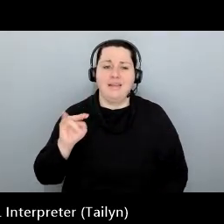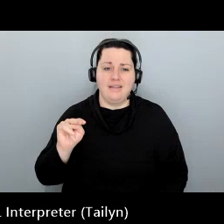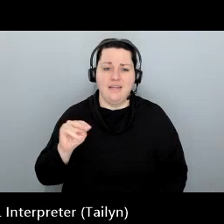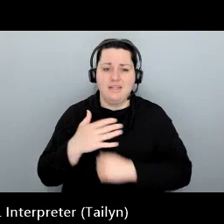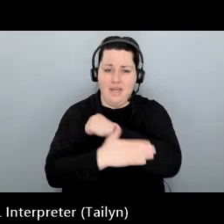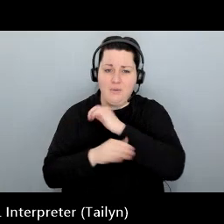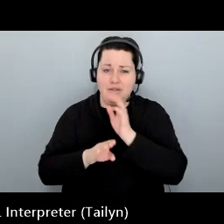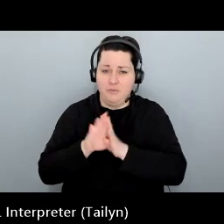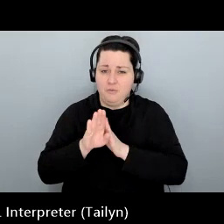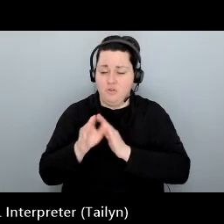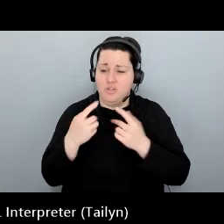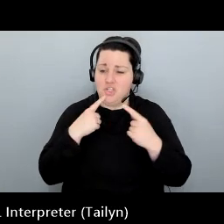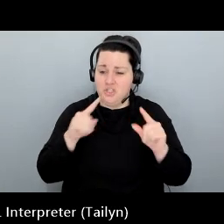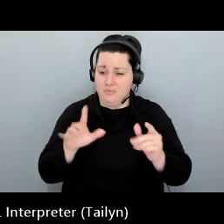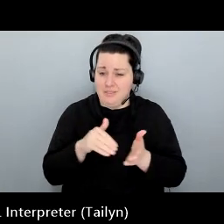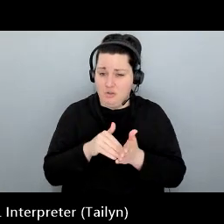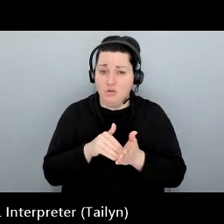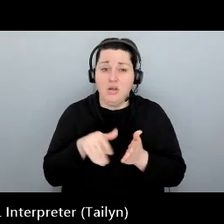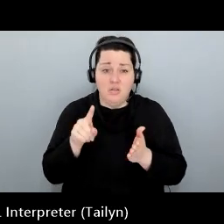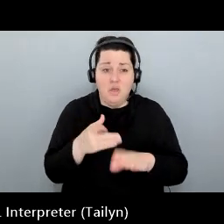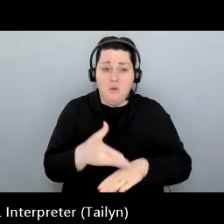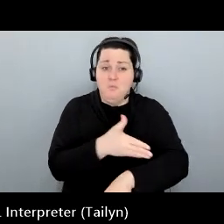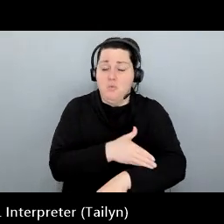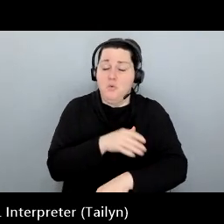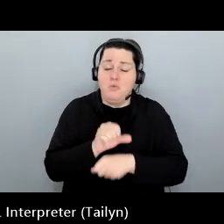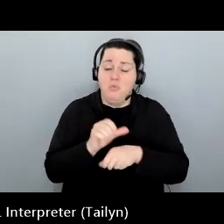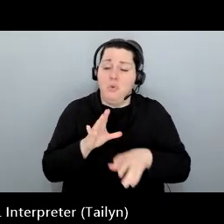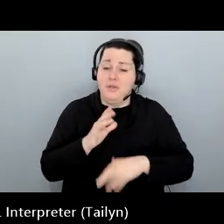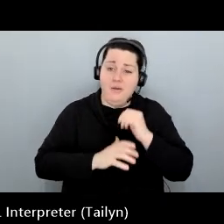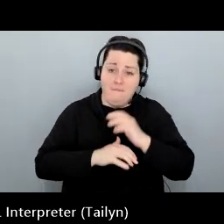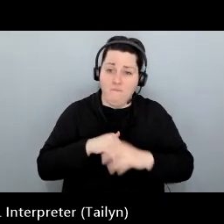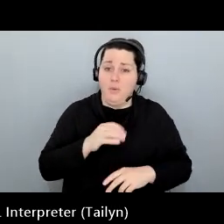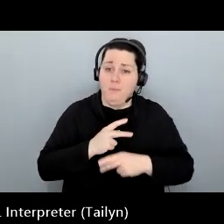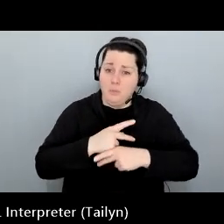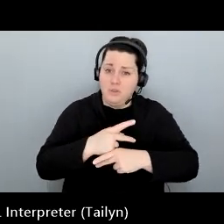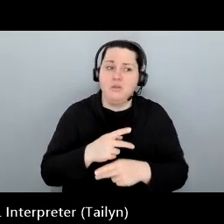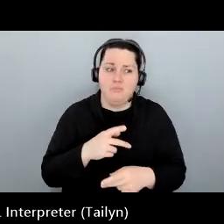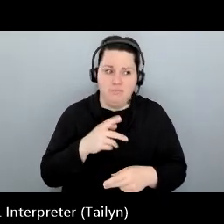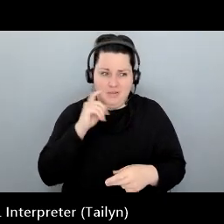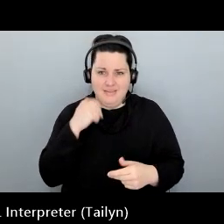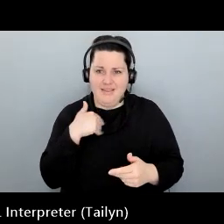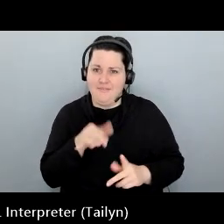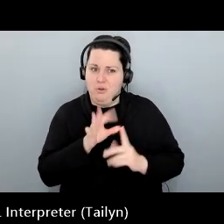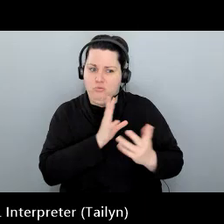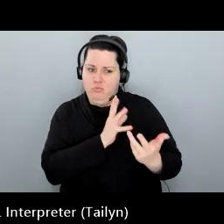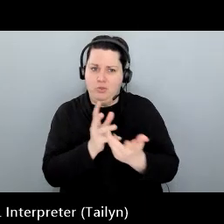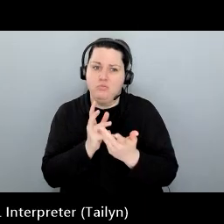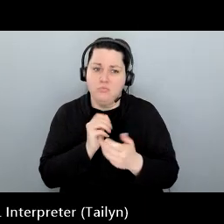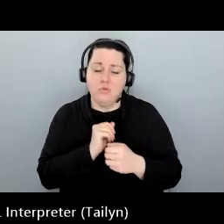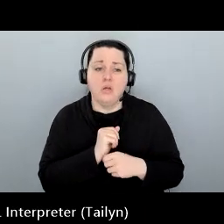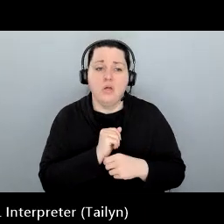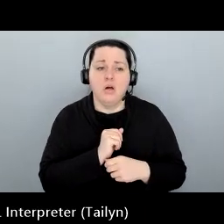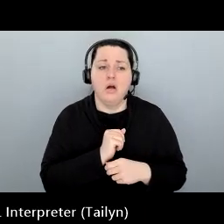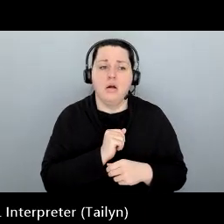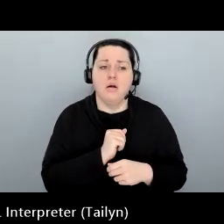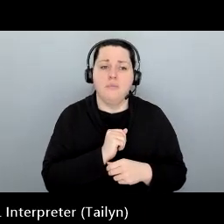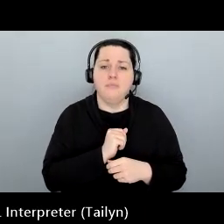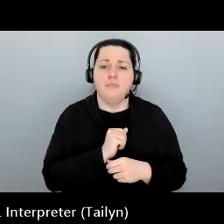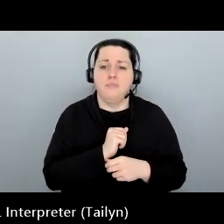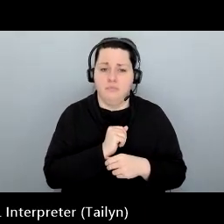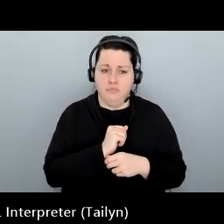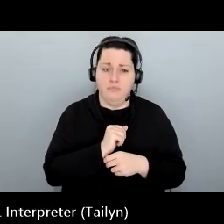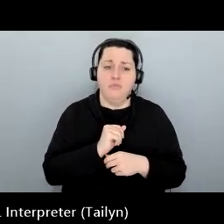Center have been able to improve employee comfort and productivity through specialized accommodations, while, the Lanesboro